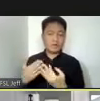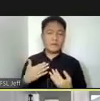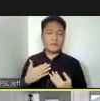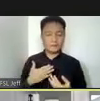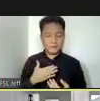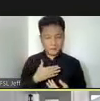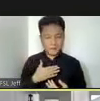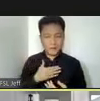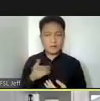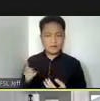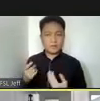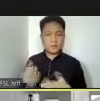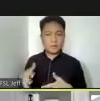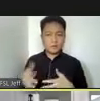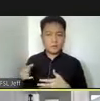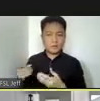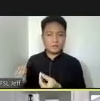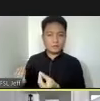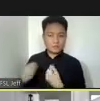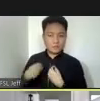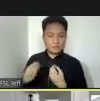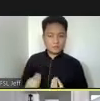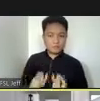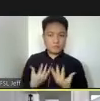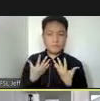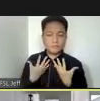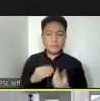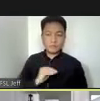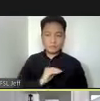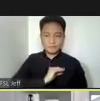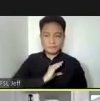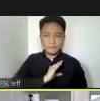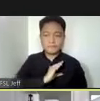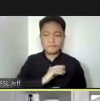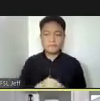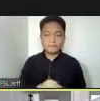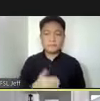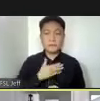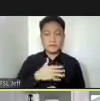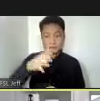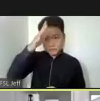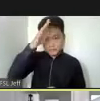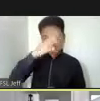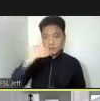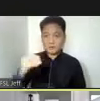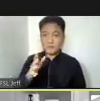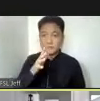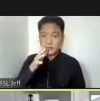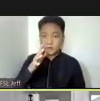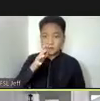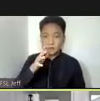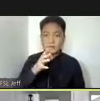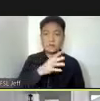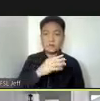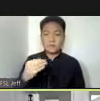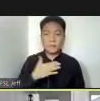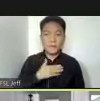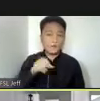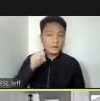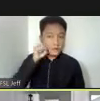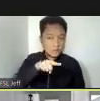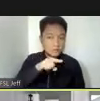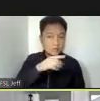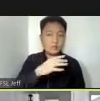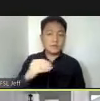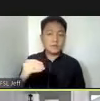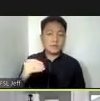mother in Iloilo, my sister and brother, they're always there to support me. And of course, my own family right now, my 3 daughters and my